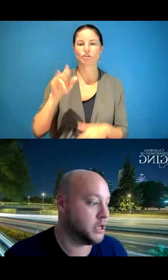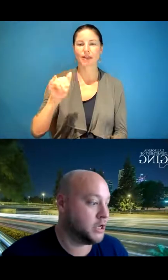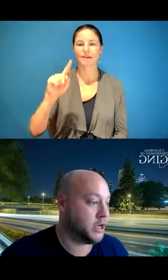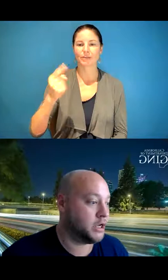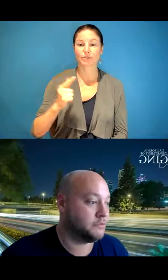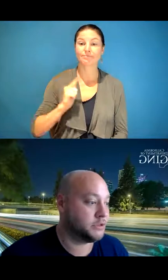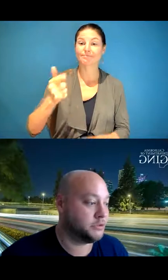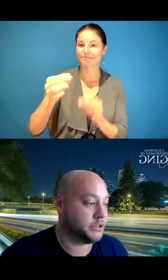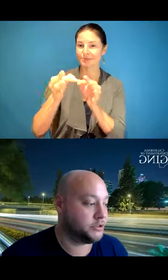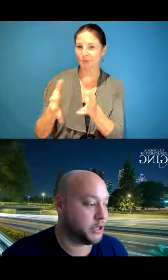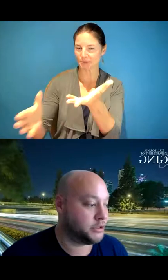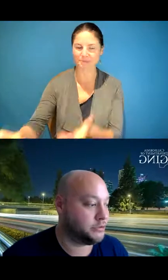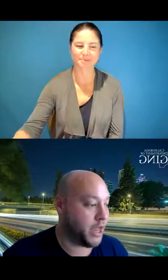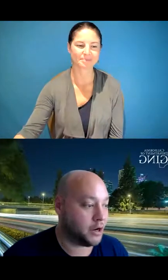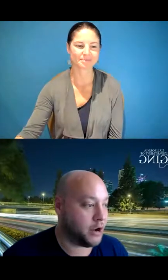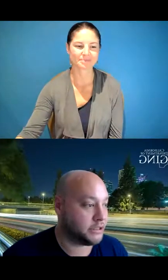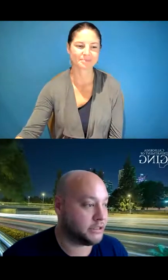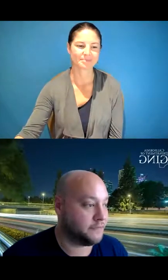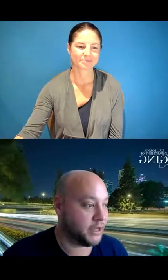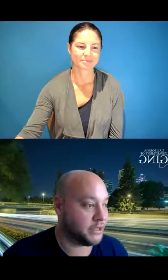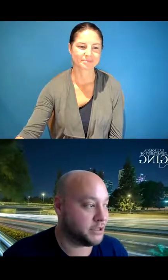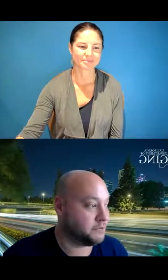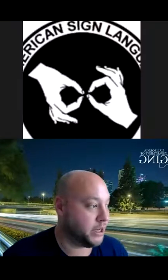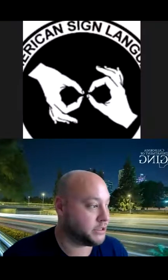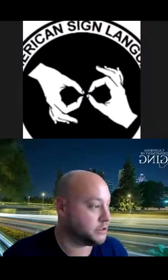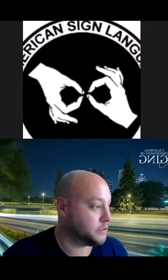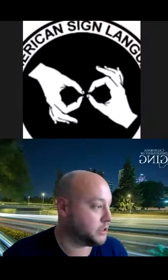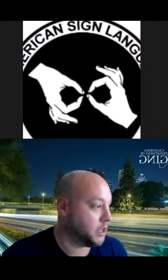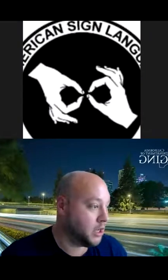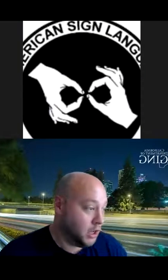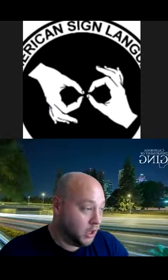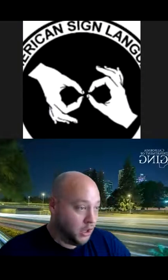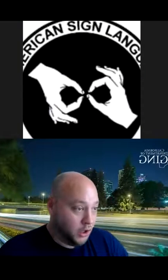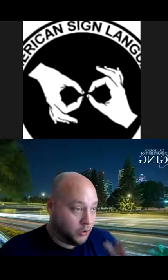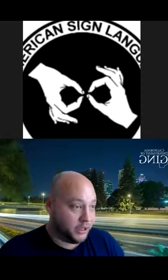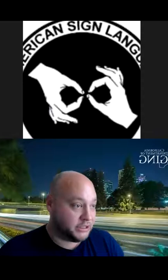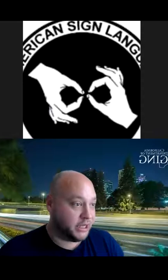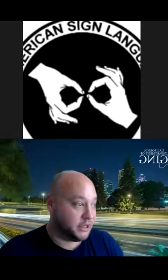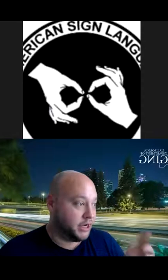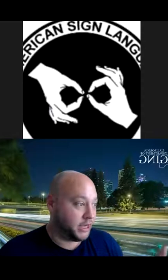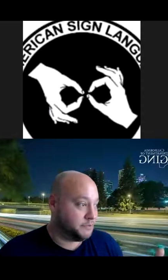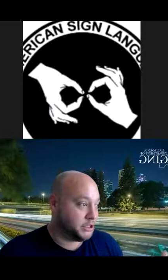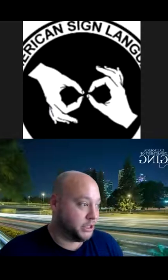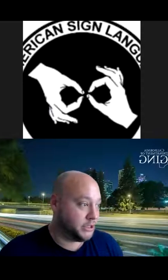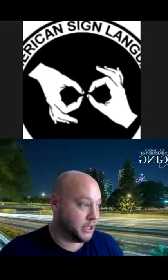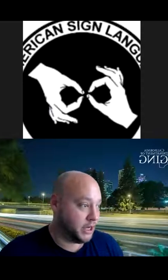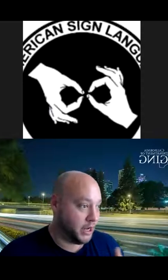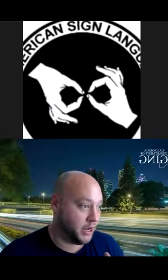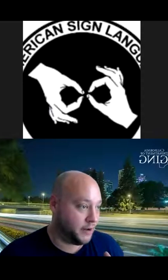1st. So we did try to categorize these investments, but I just want to quickly state that the enacted